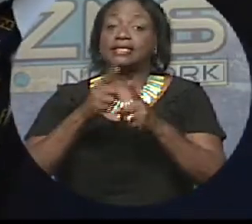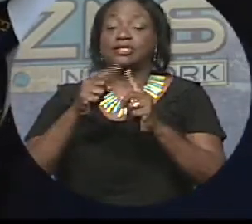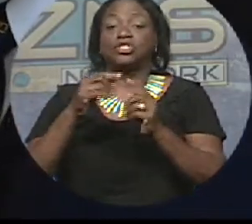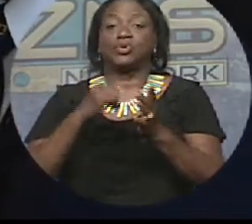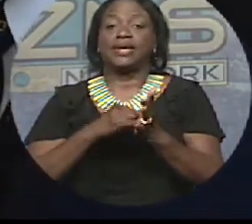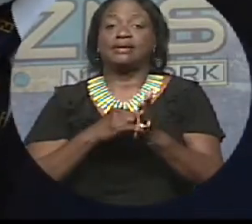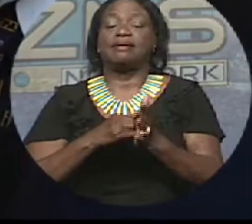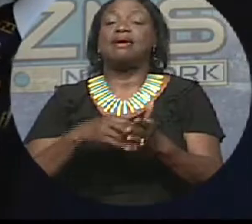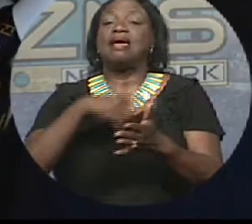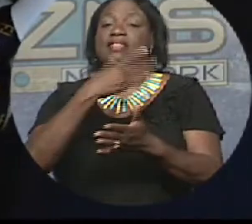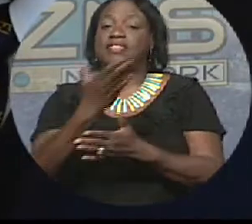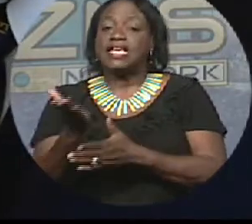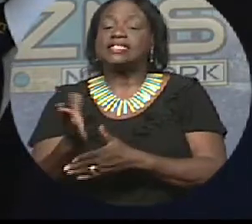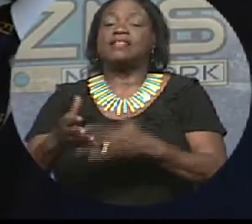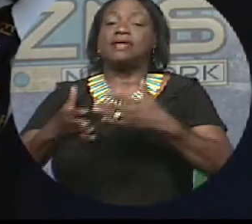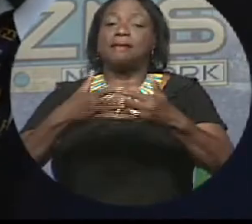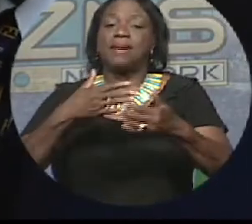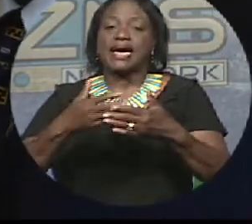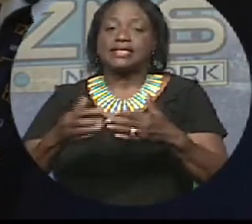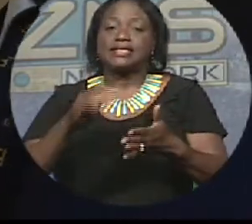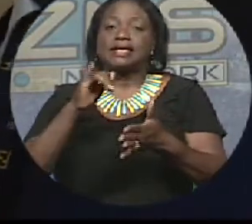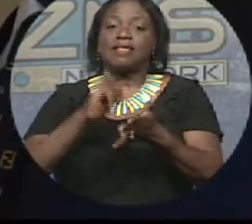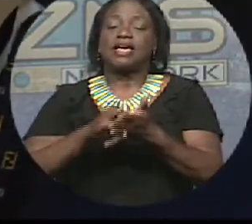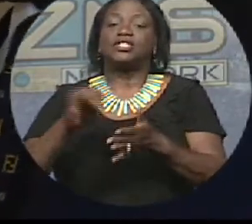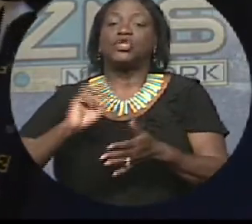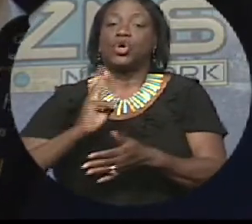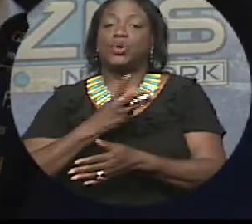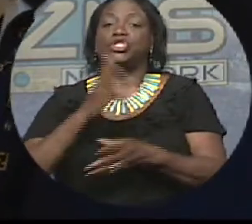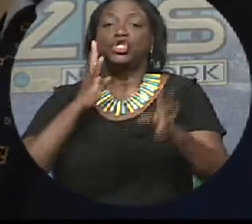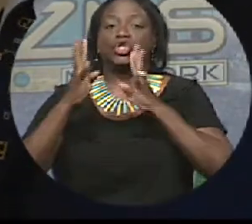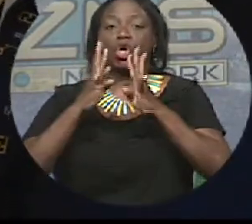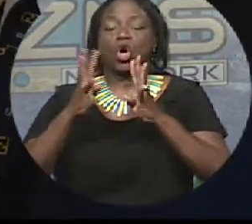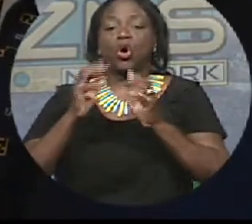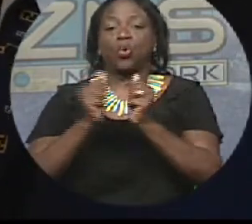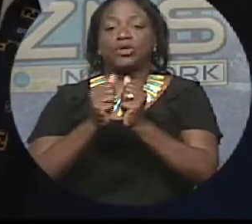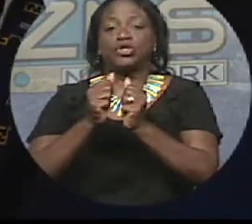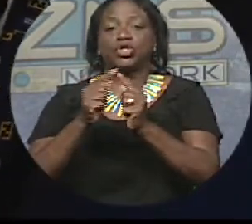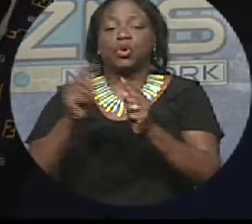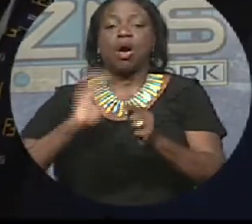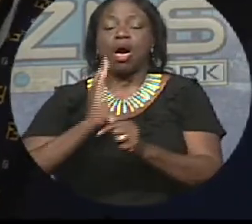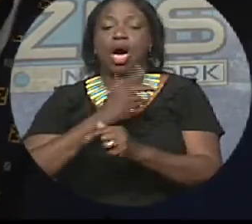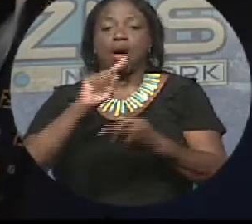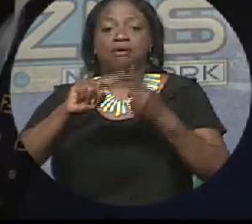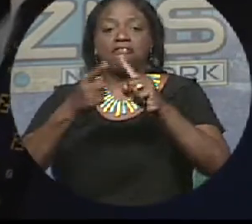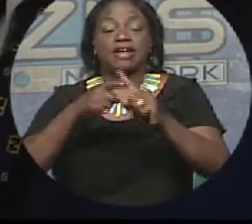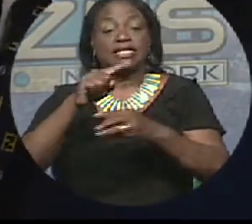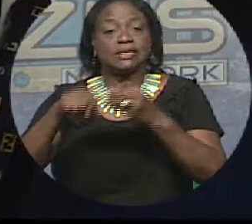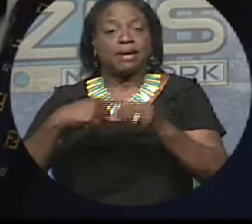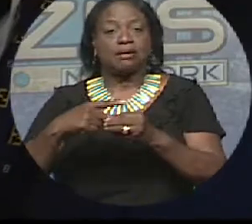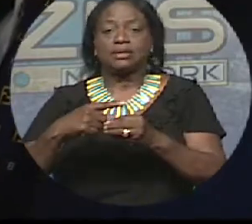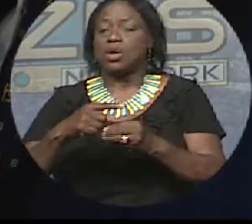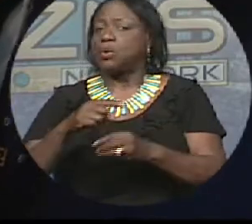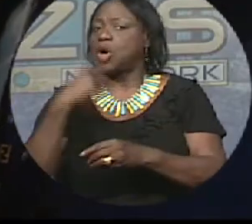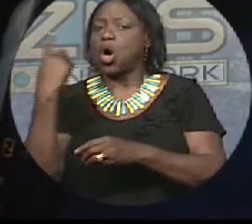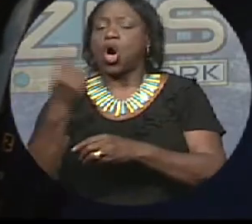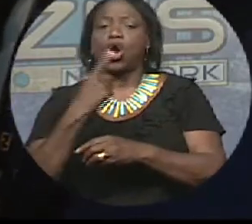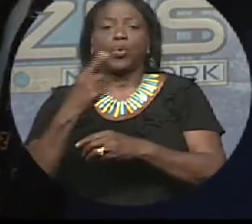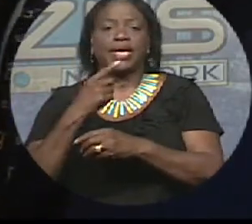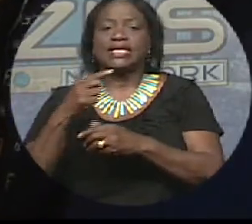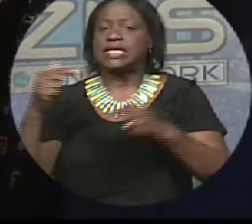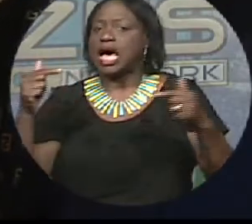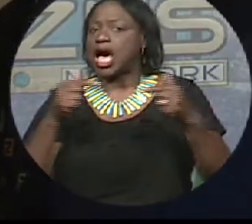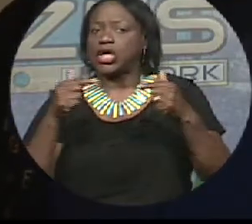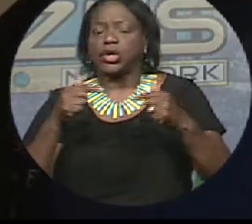think we will talk frankly with our friends about. I have always argued that we must never be